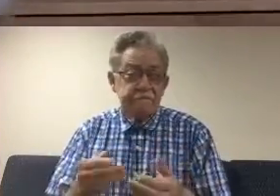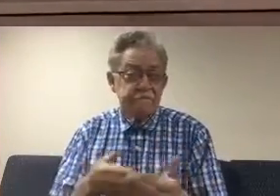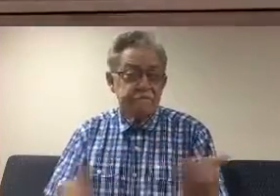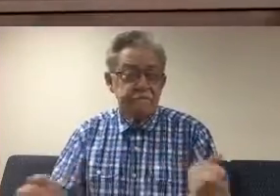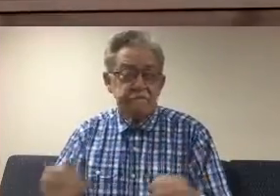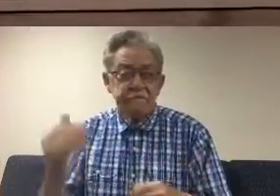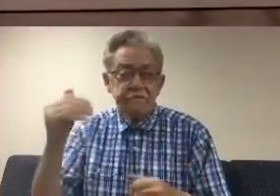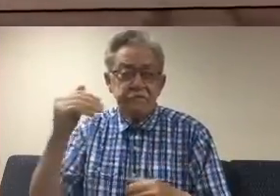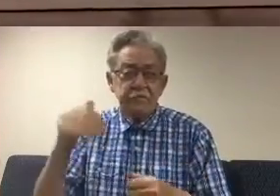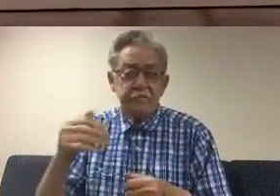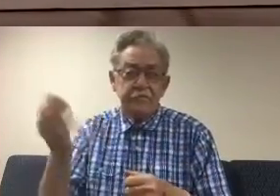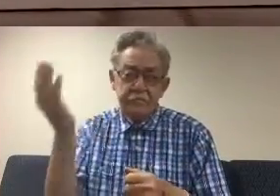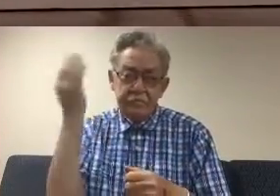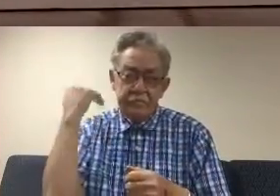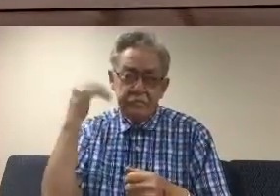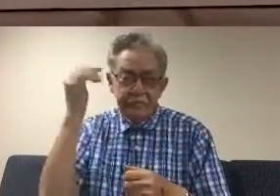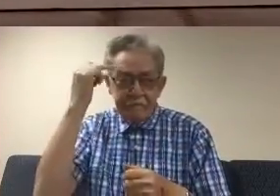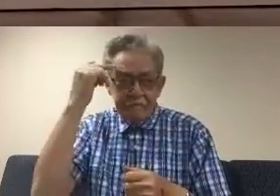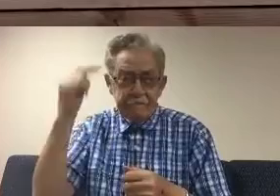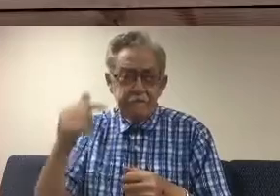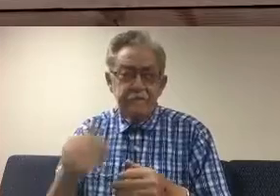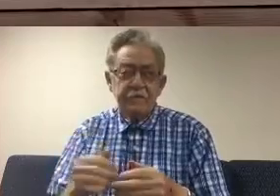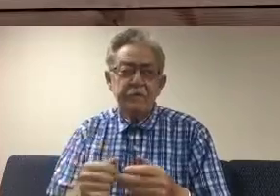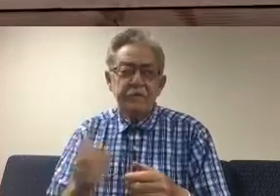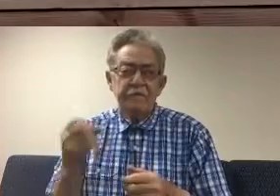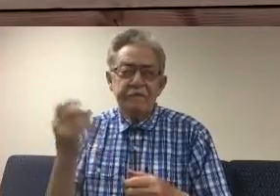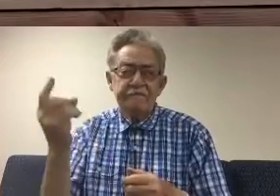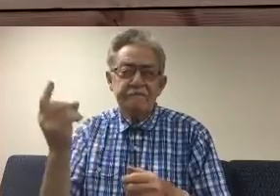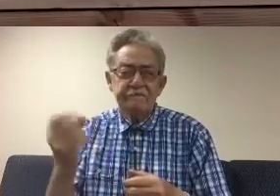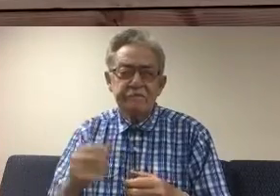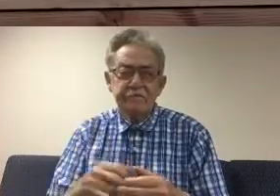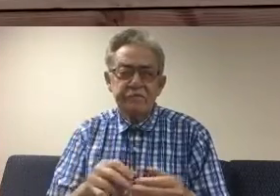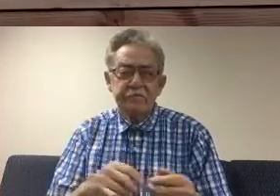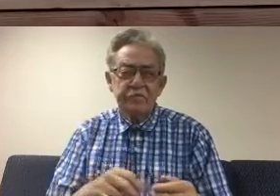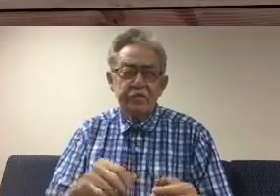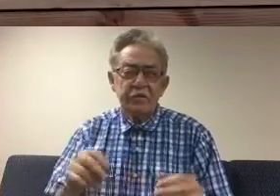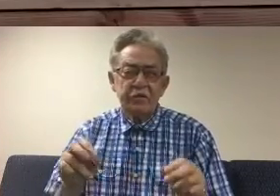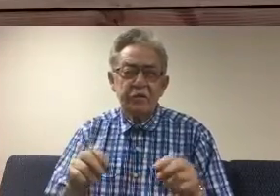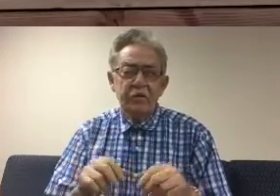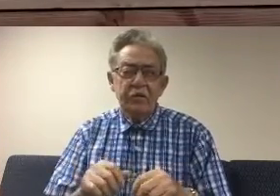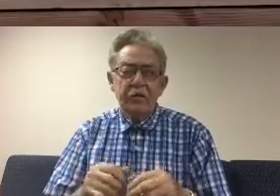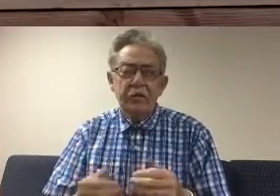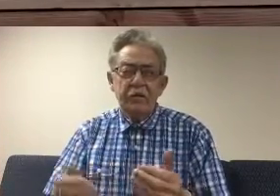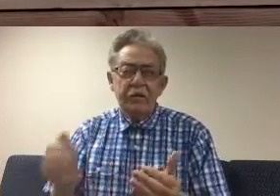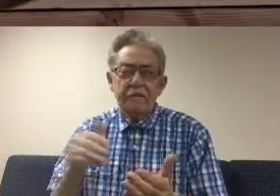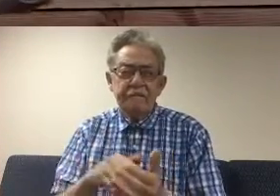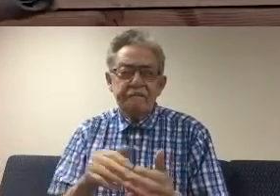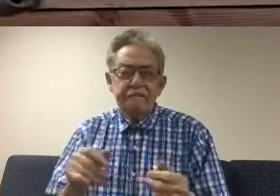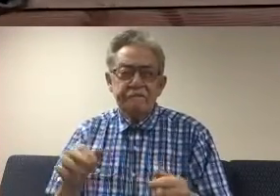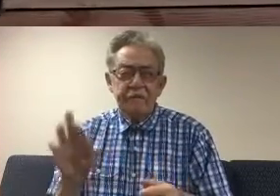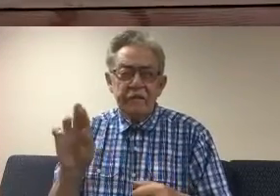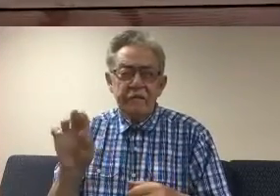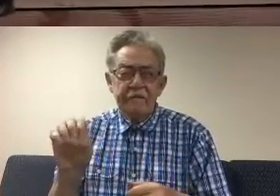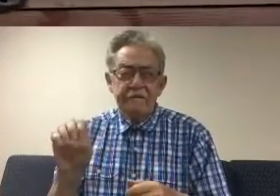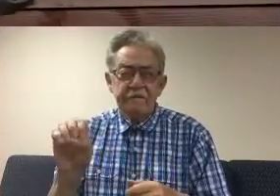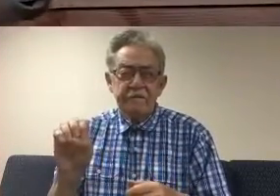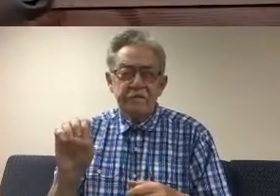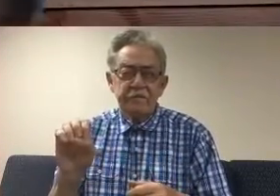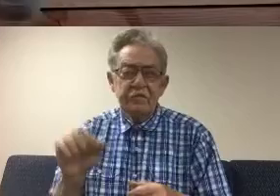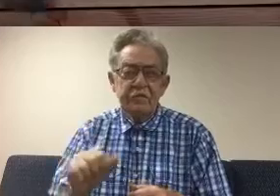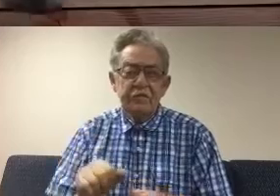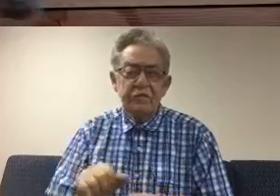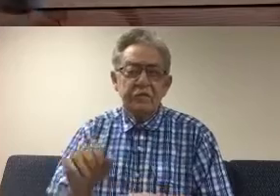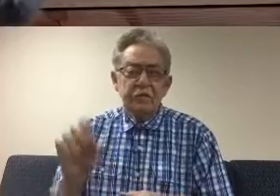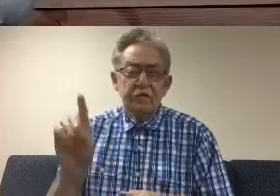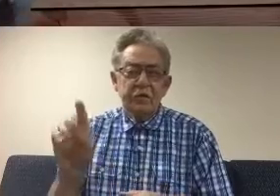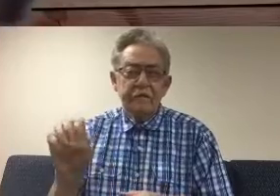understood, well, that's been redefined now. And boy, aren't there a lot of redefinitions? There are constantly things are being redefined now,